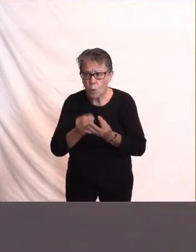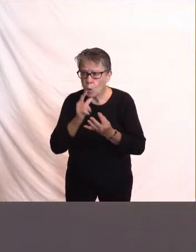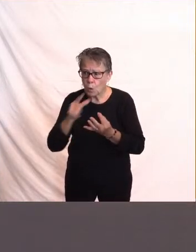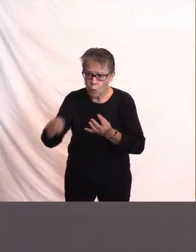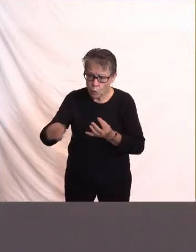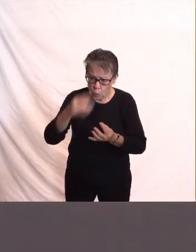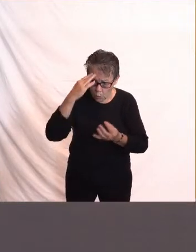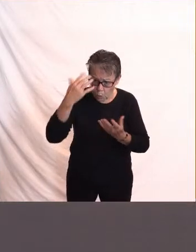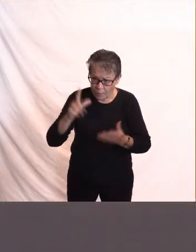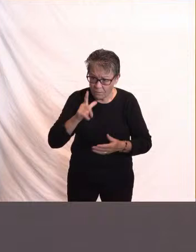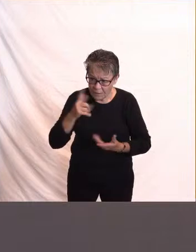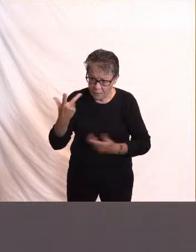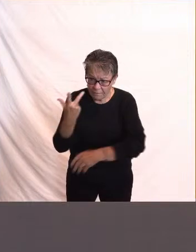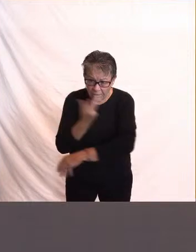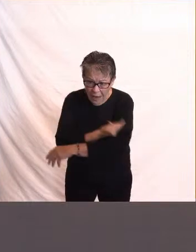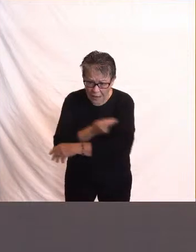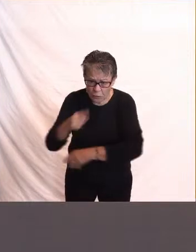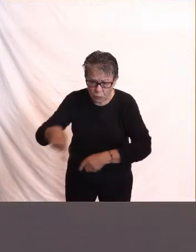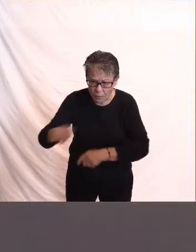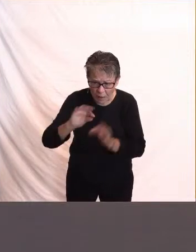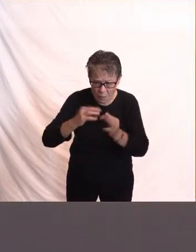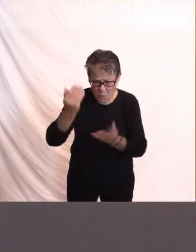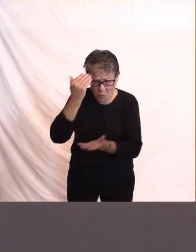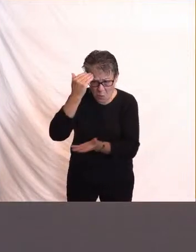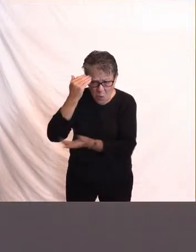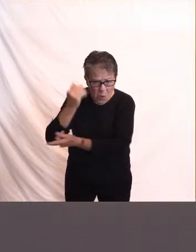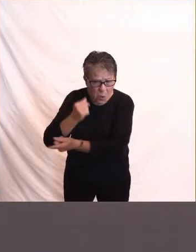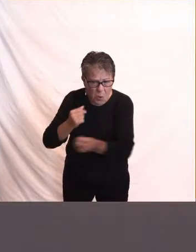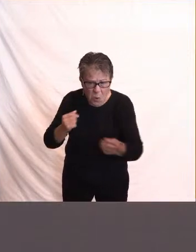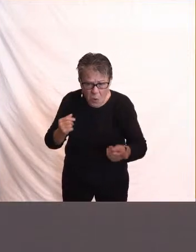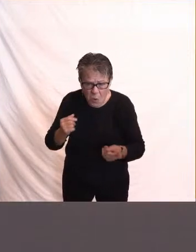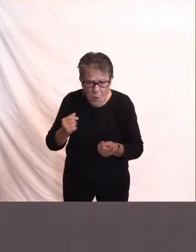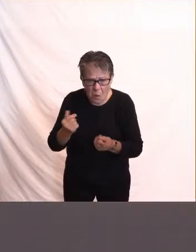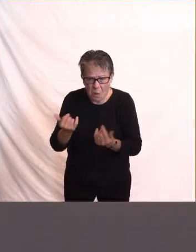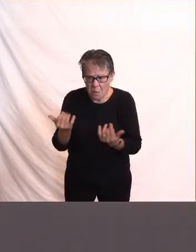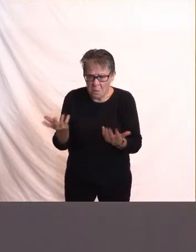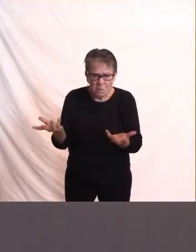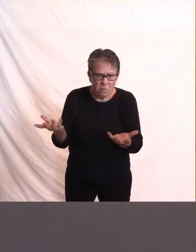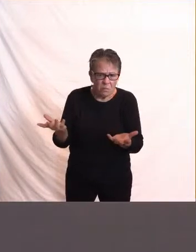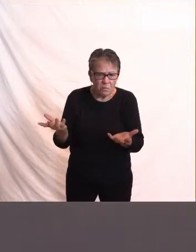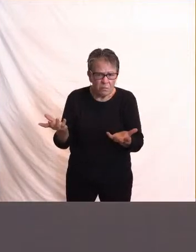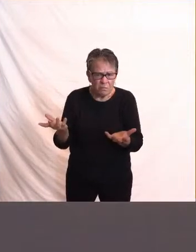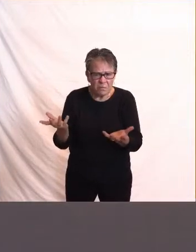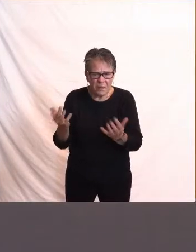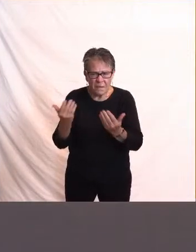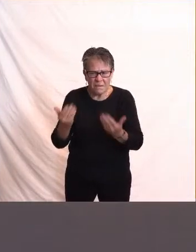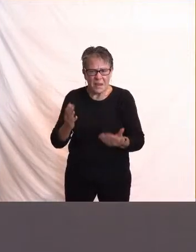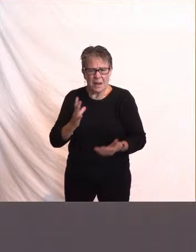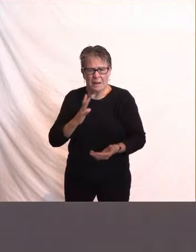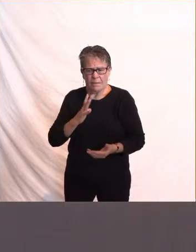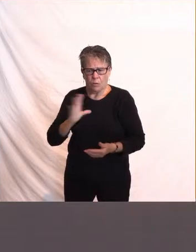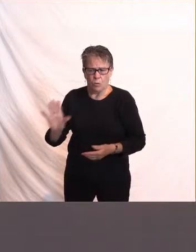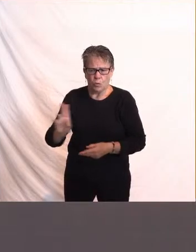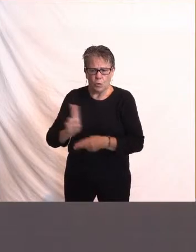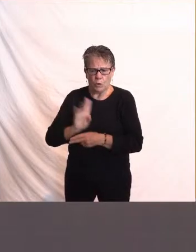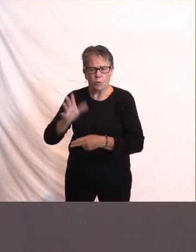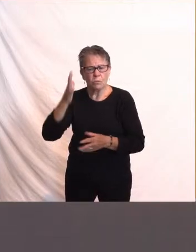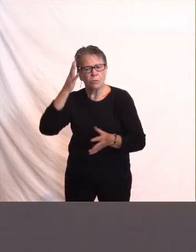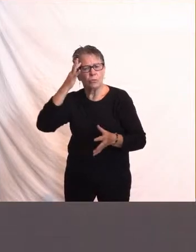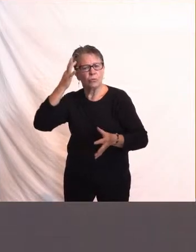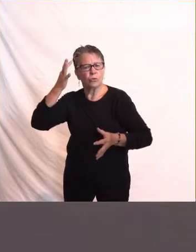New Year's Eve, right? So it's usually a table and you've got people around it. Use your common sense,